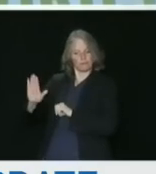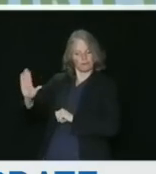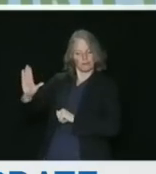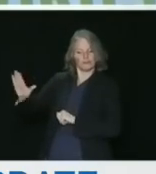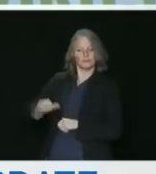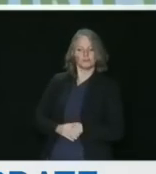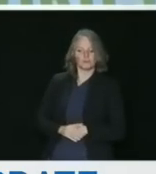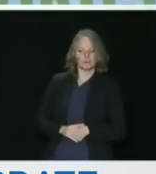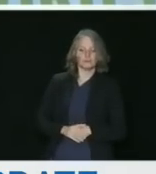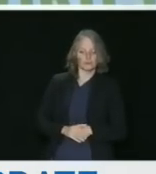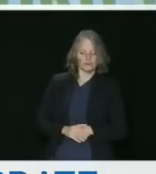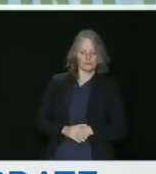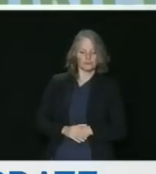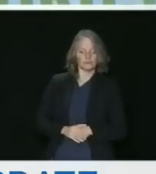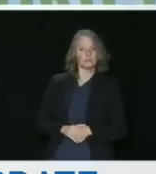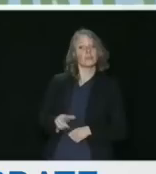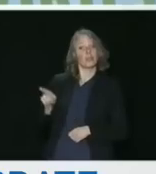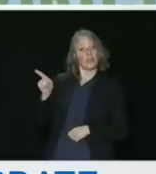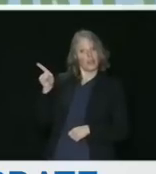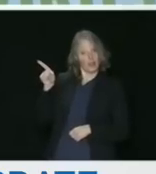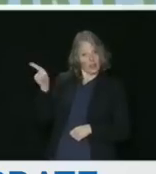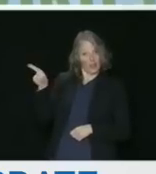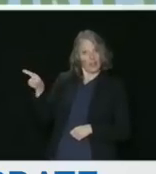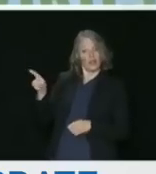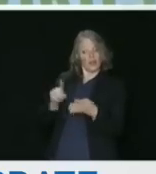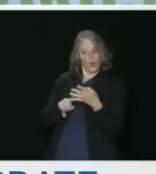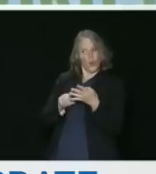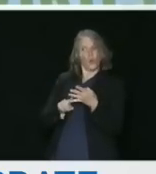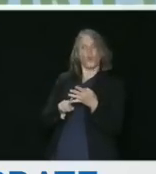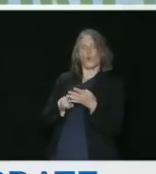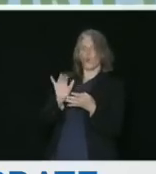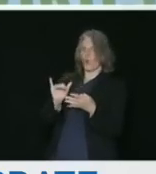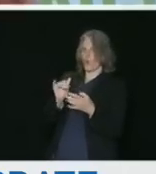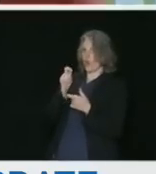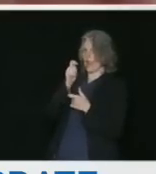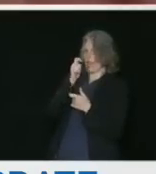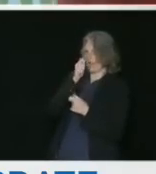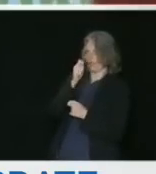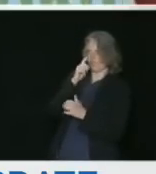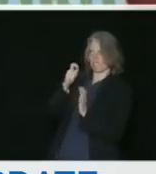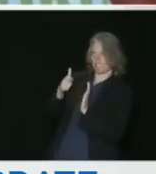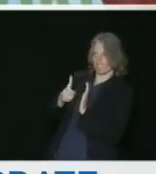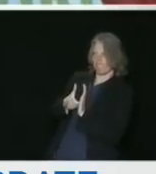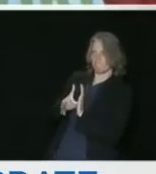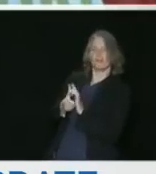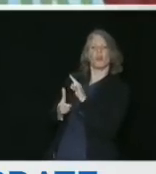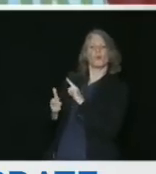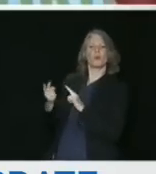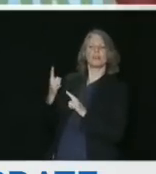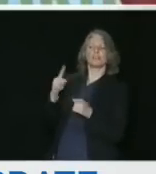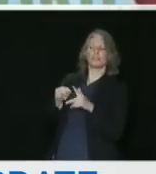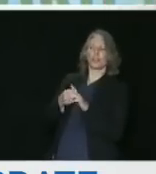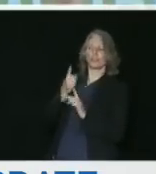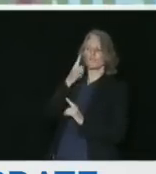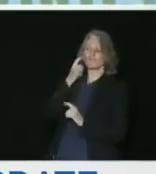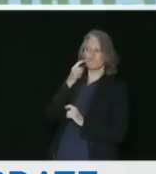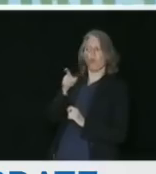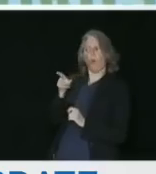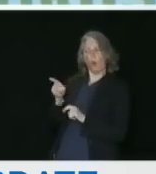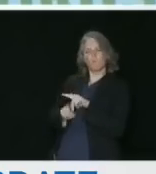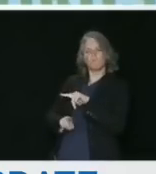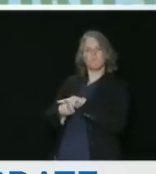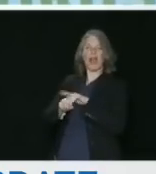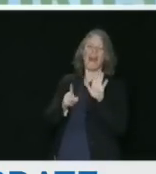variant, I think, is of interest, and we're only just sort of lifting up to that characterization from, there's